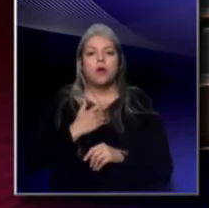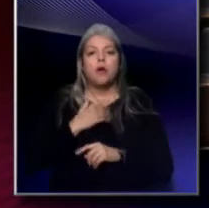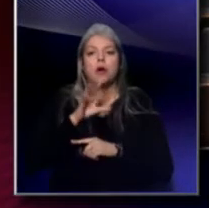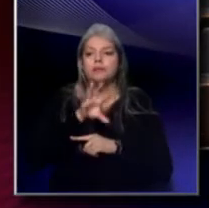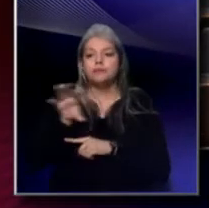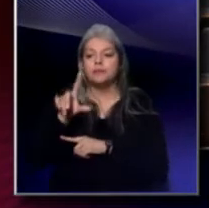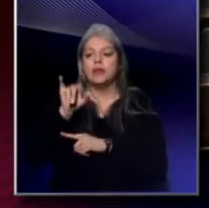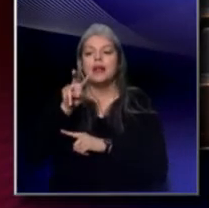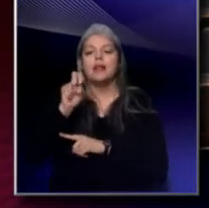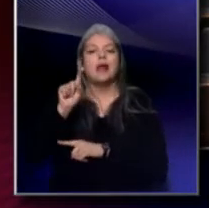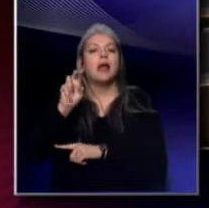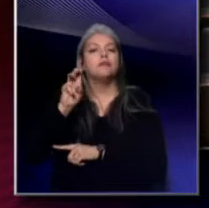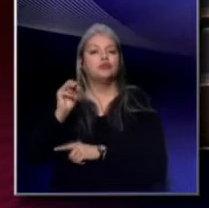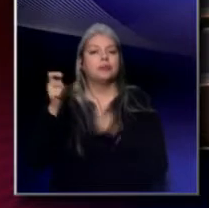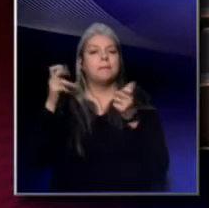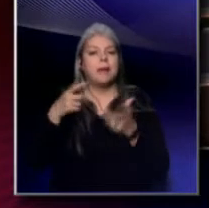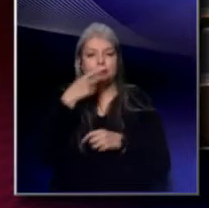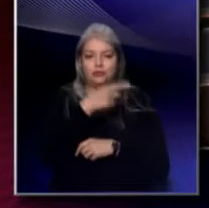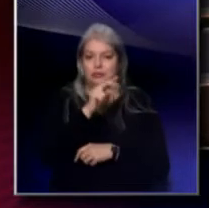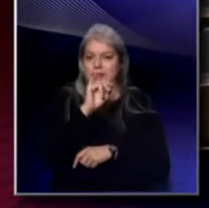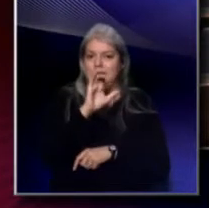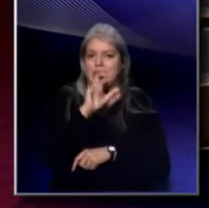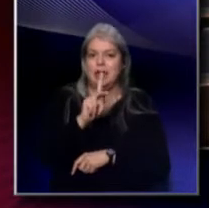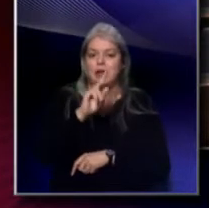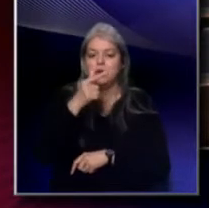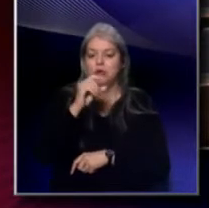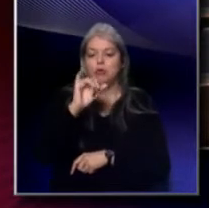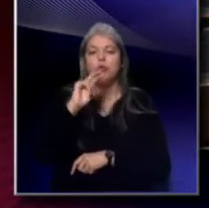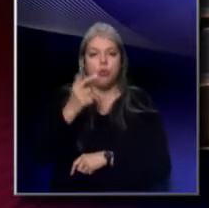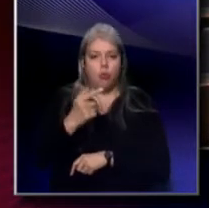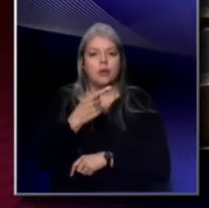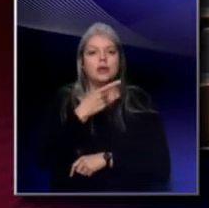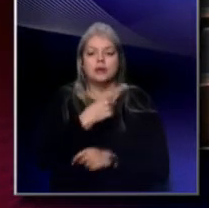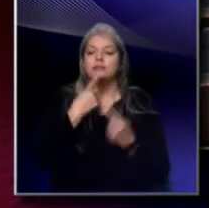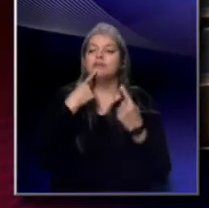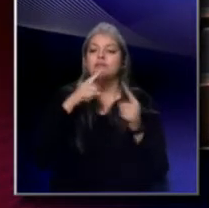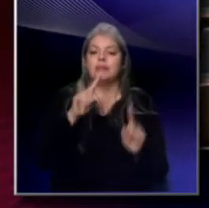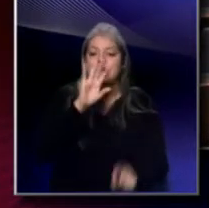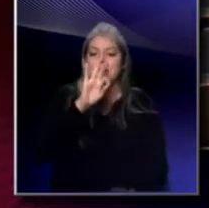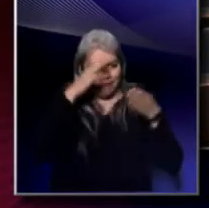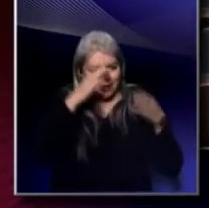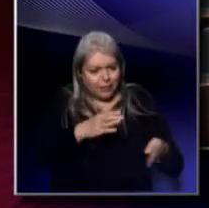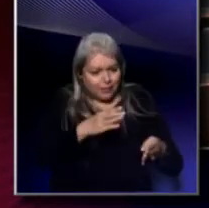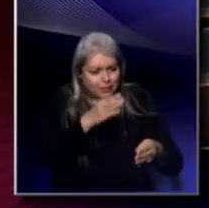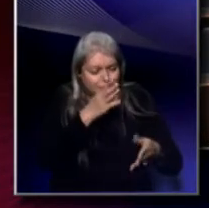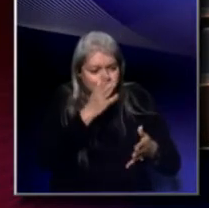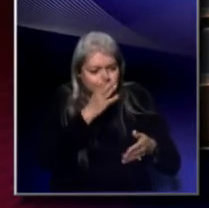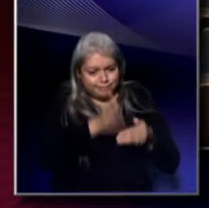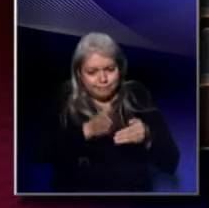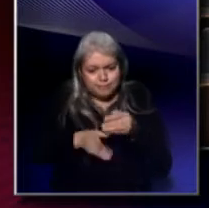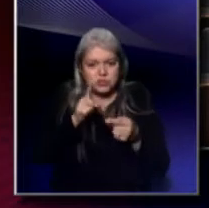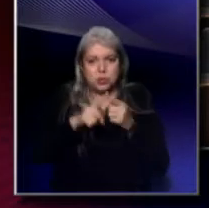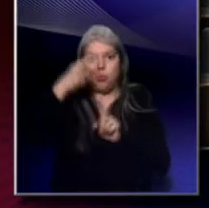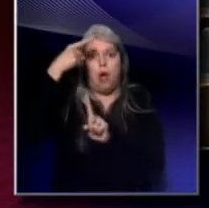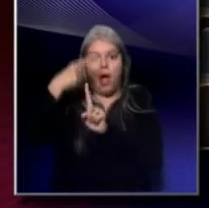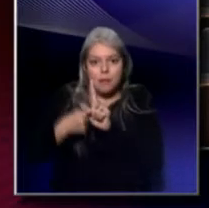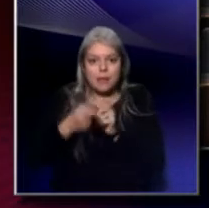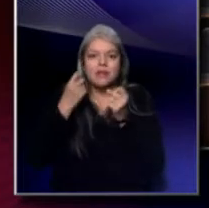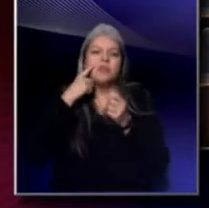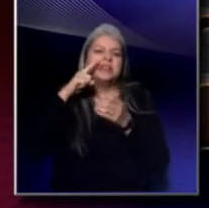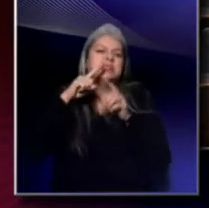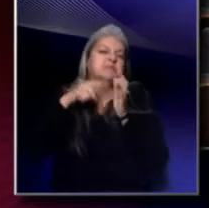manager, Nick Going tonight. He successfully accomplished a 99.3% many video projects,